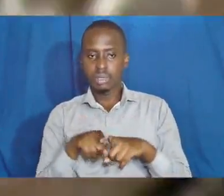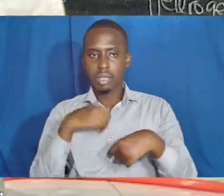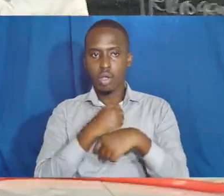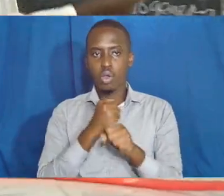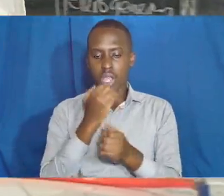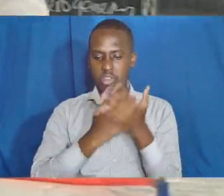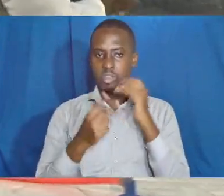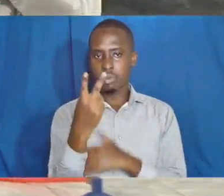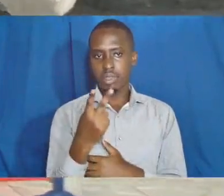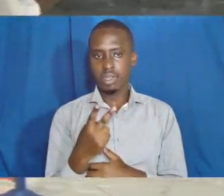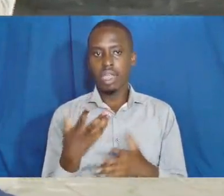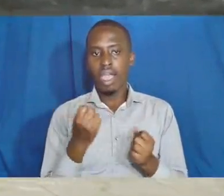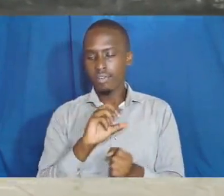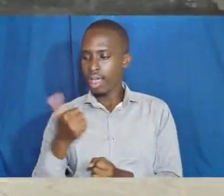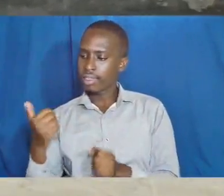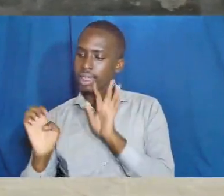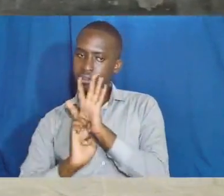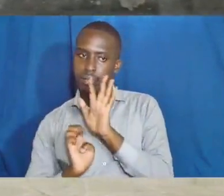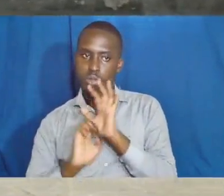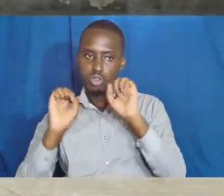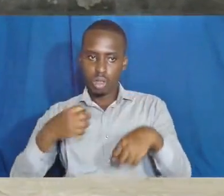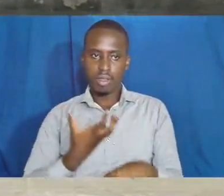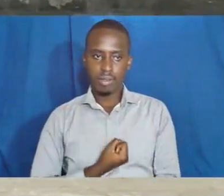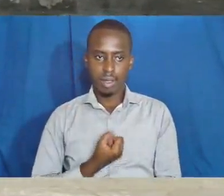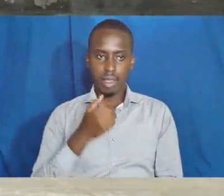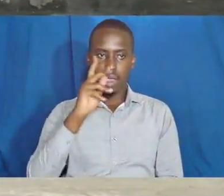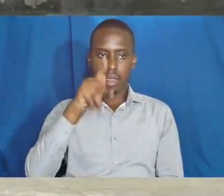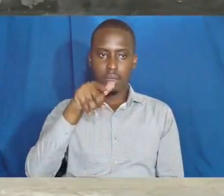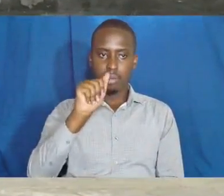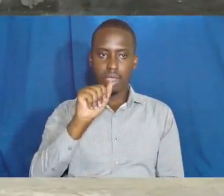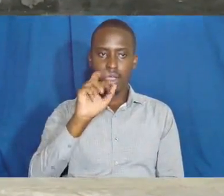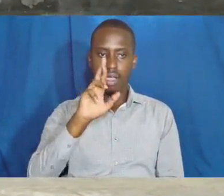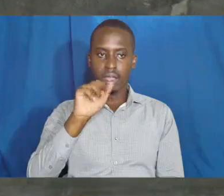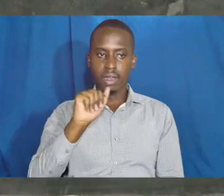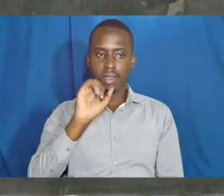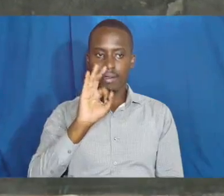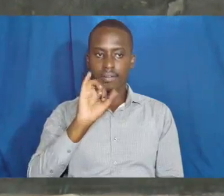have another example here. We can have paraffin